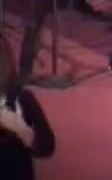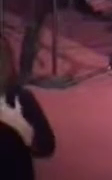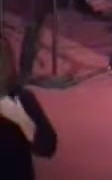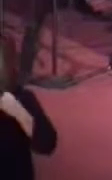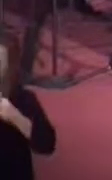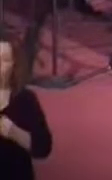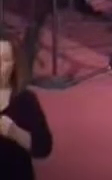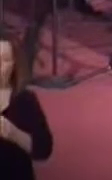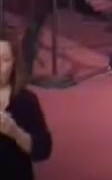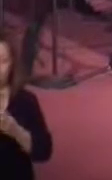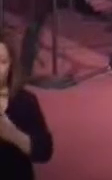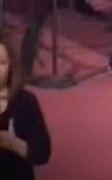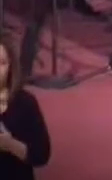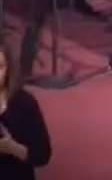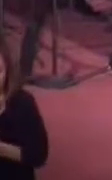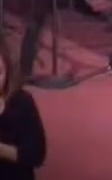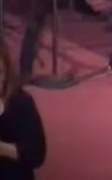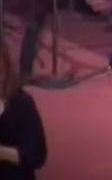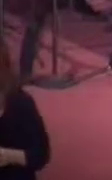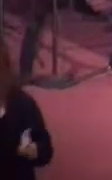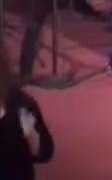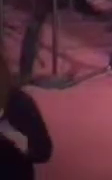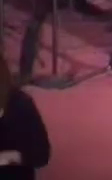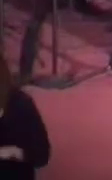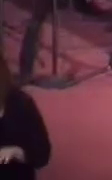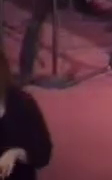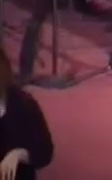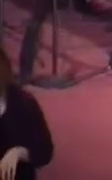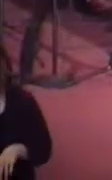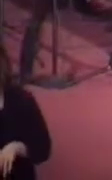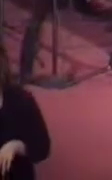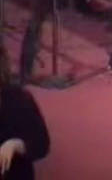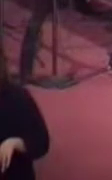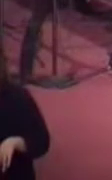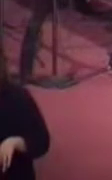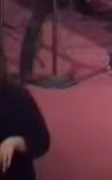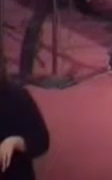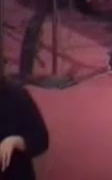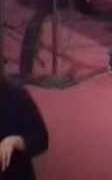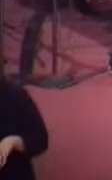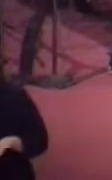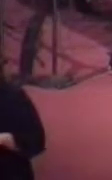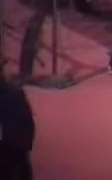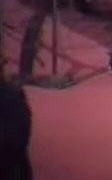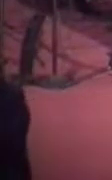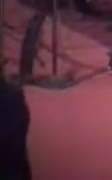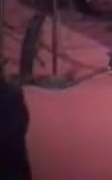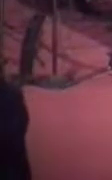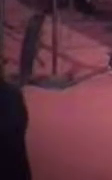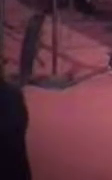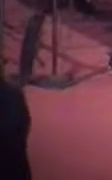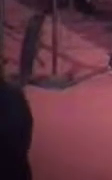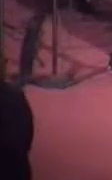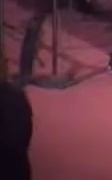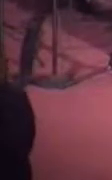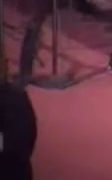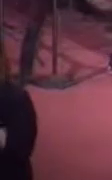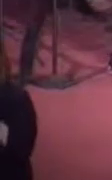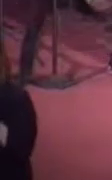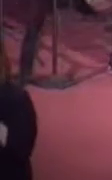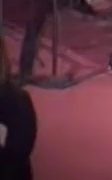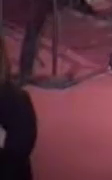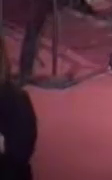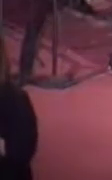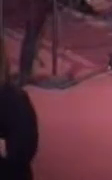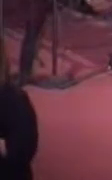that he would not bow to this god called Darius who built himself up to be something that he wasn't. The story goes on